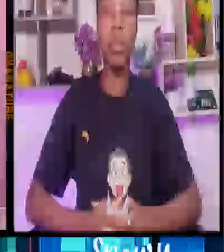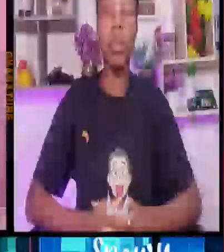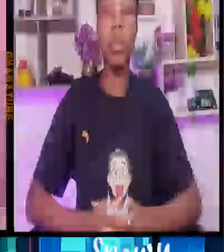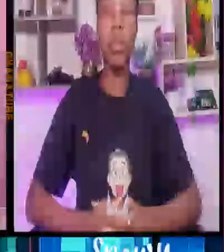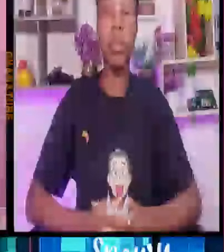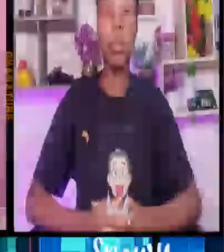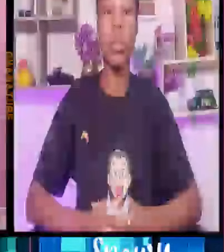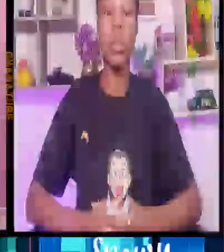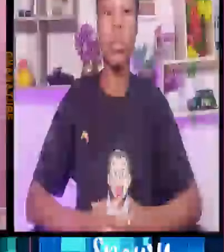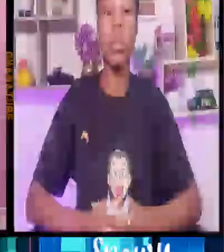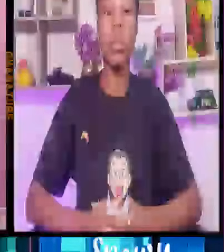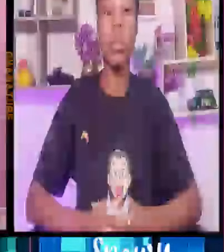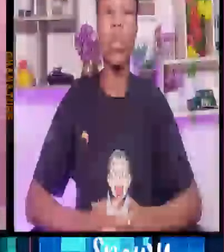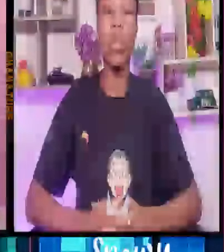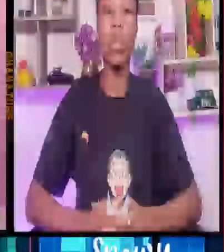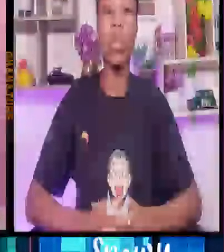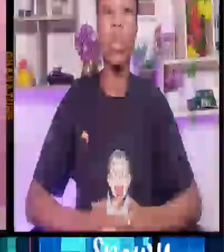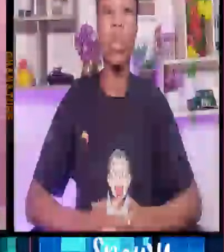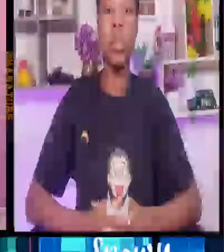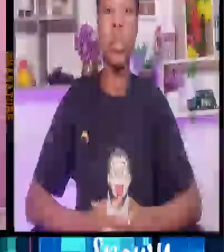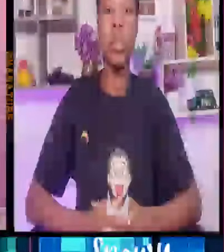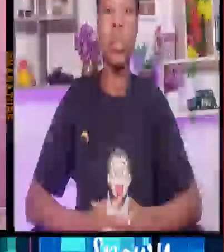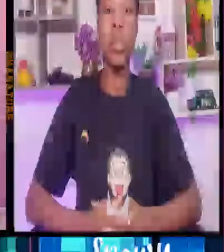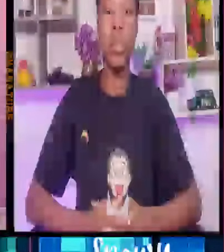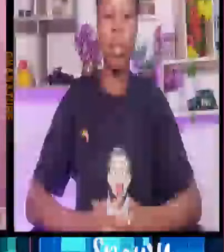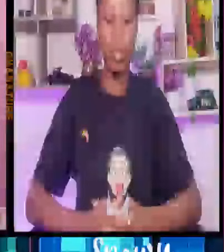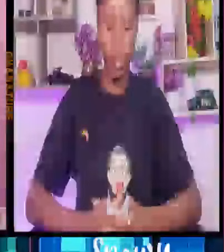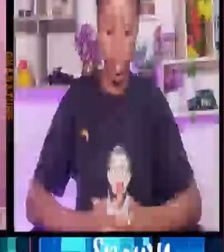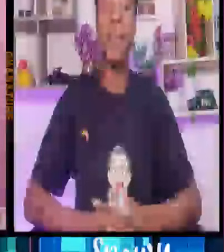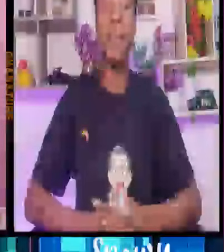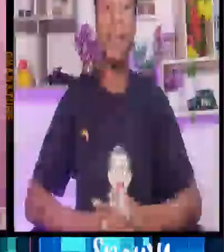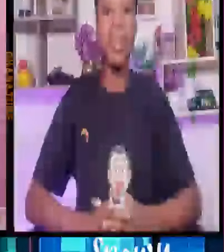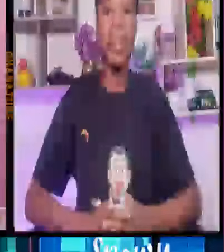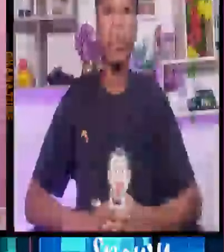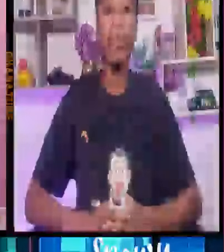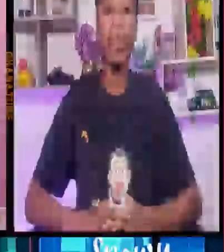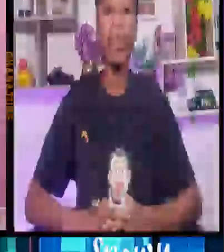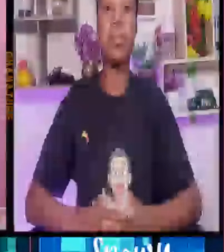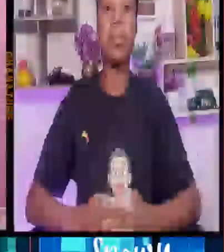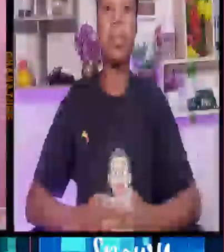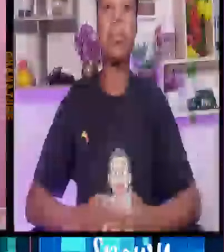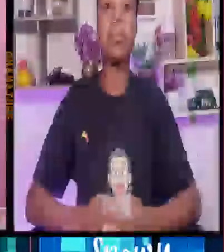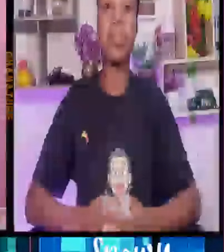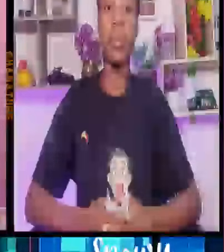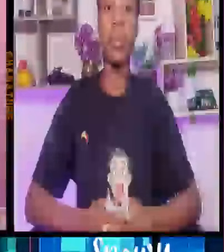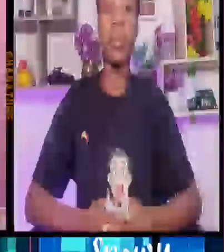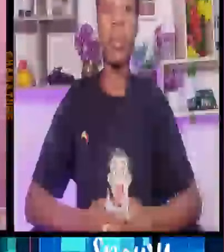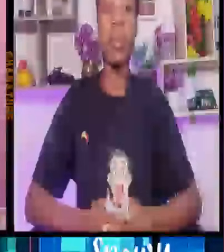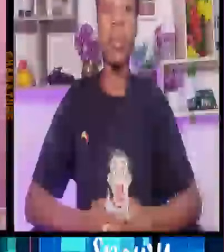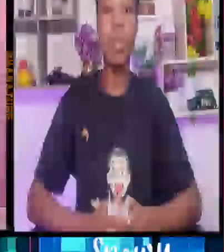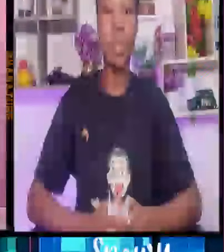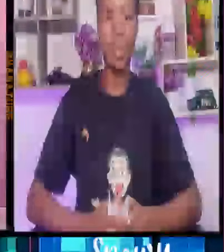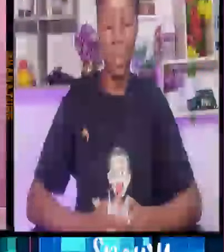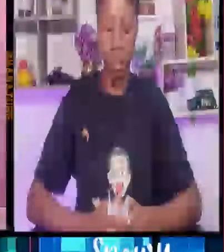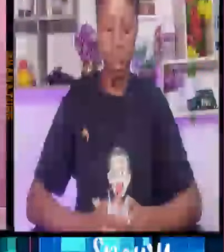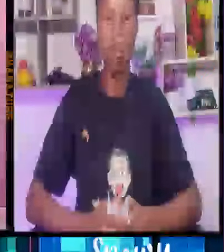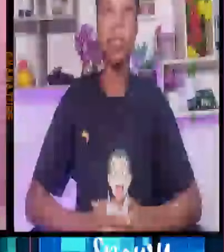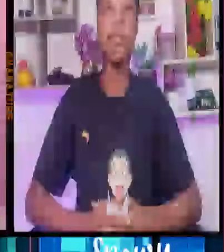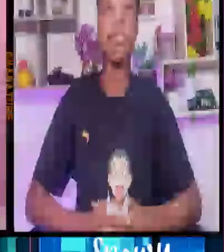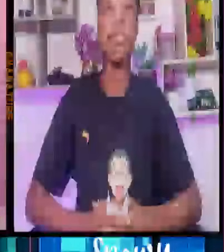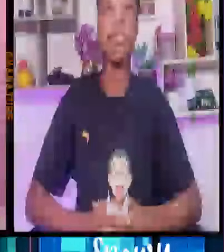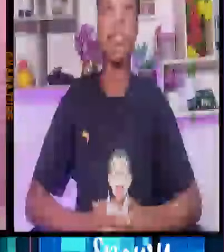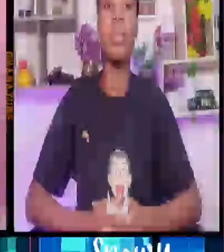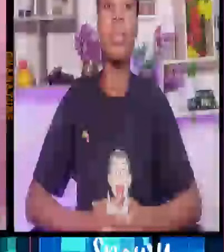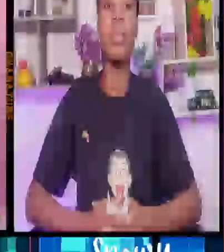say once a soldier, always a soldier. Okay. You just have to, in science you call something adaptability, your ability